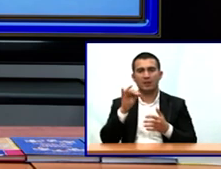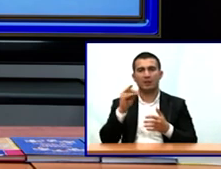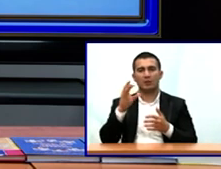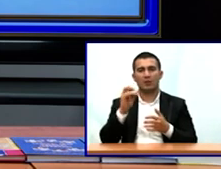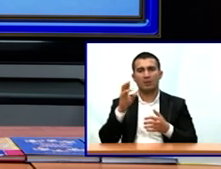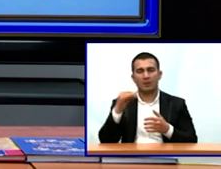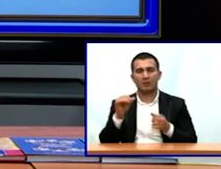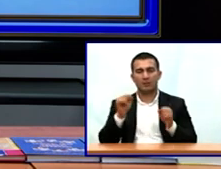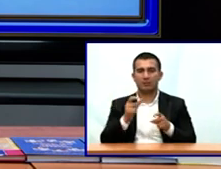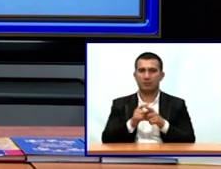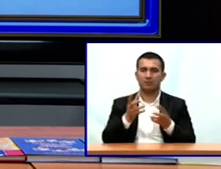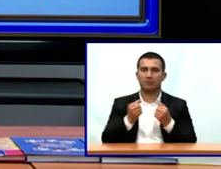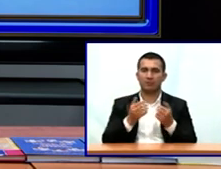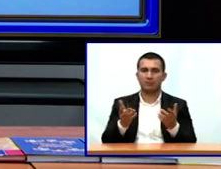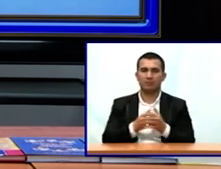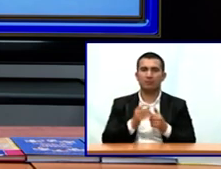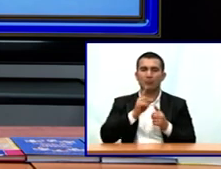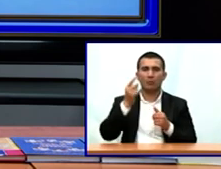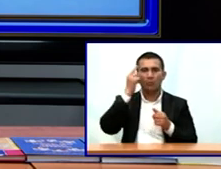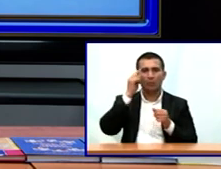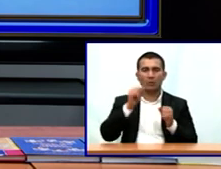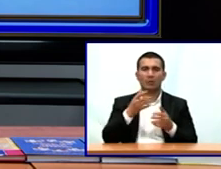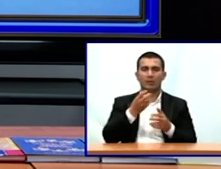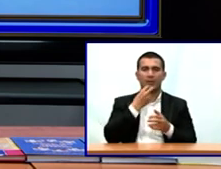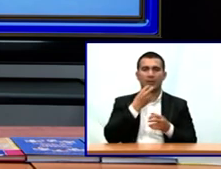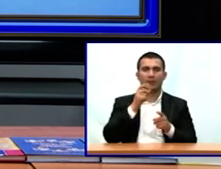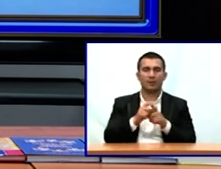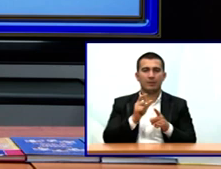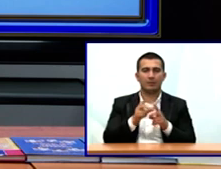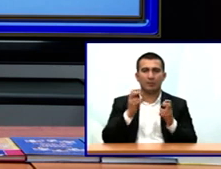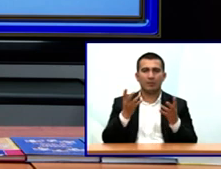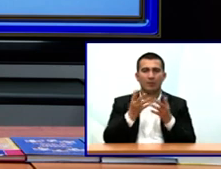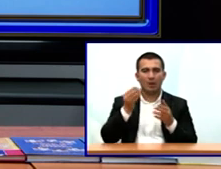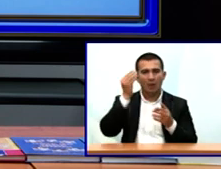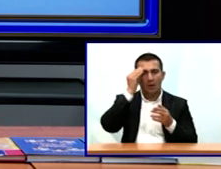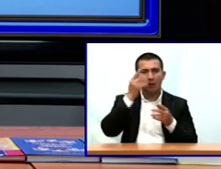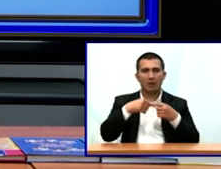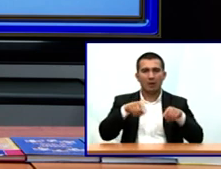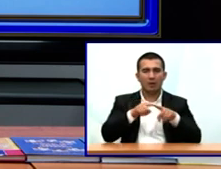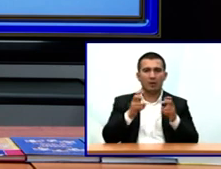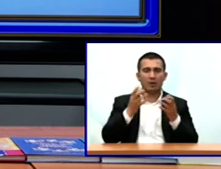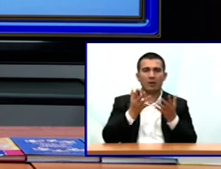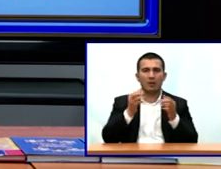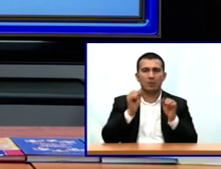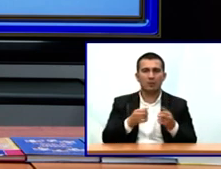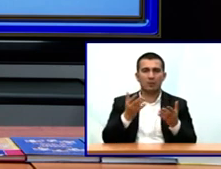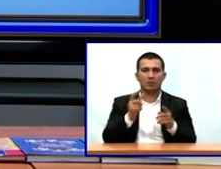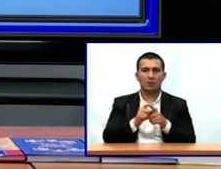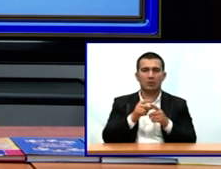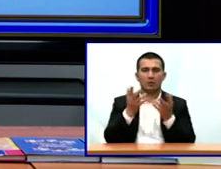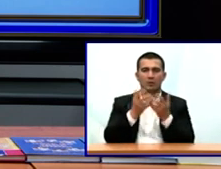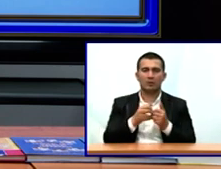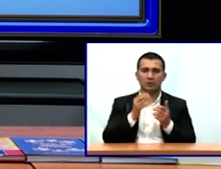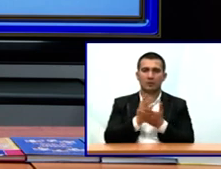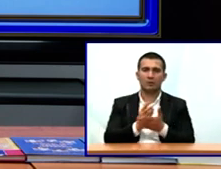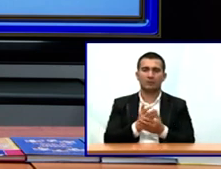ajratib olamiz. Xo'sh, nima deb o'ylaysiz? Kulmoq so'zining qanday ijobiy ma'nolarni ifodalovchi so'zlar bor?